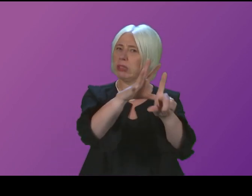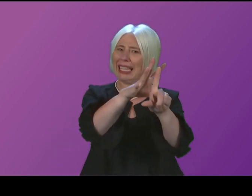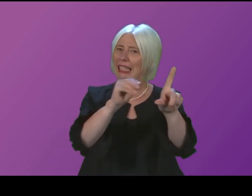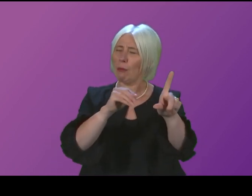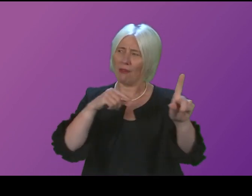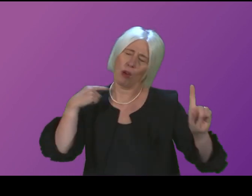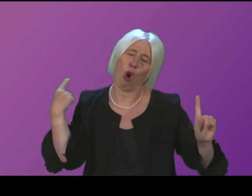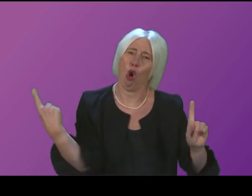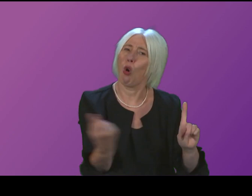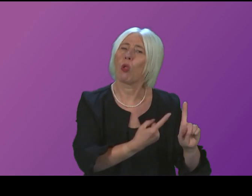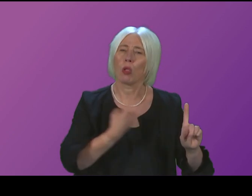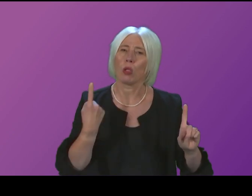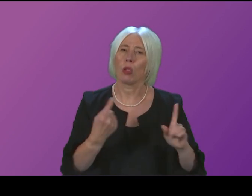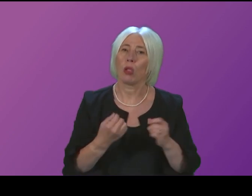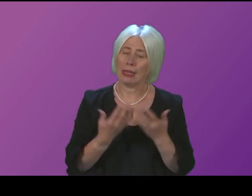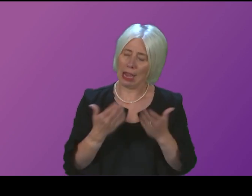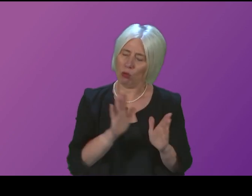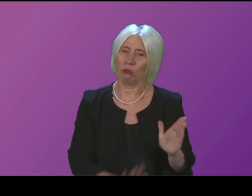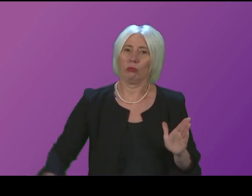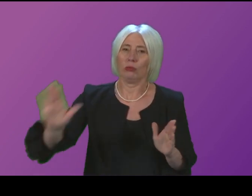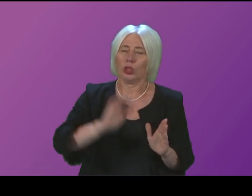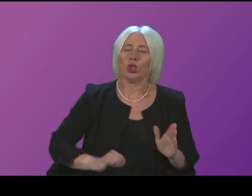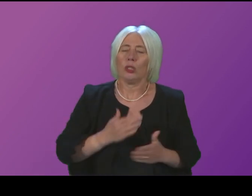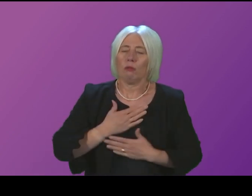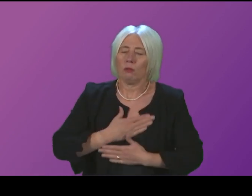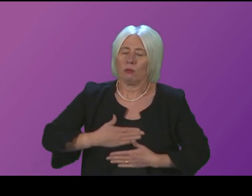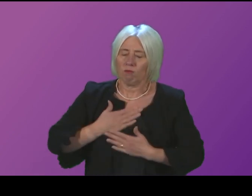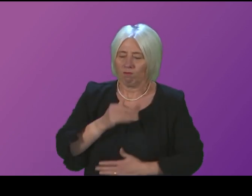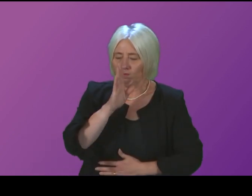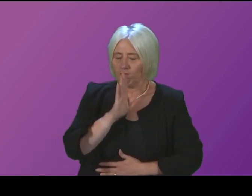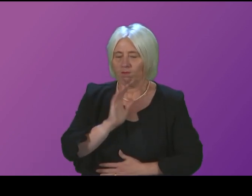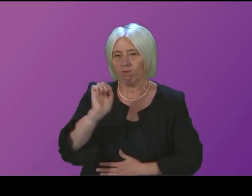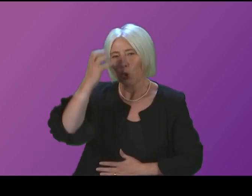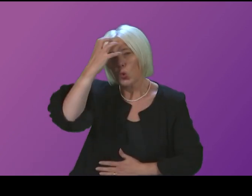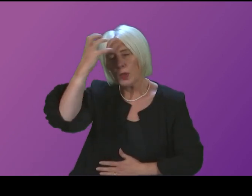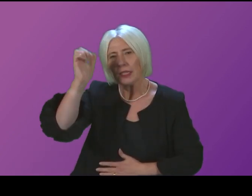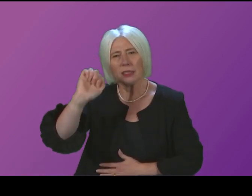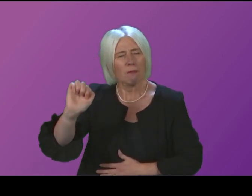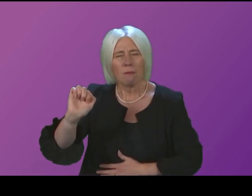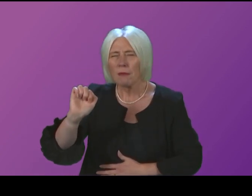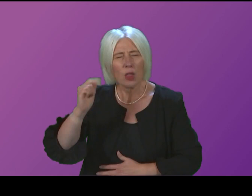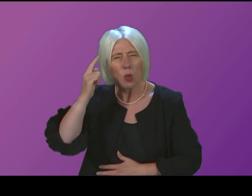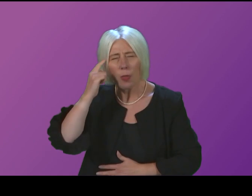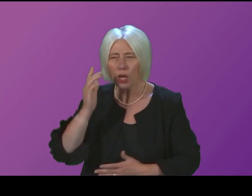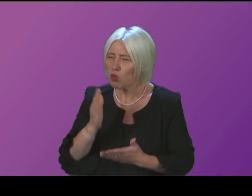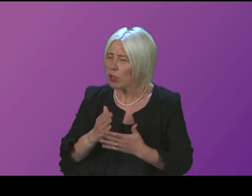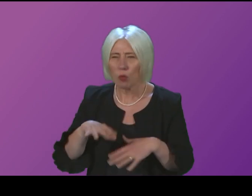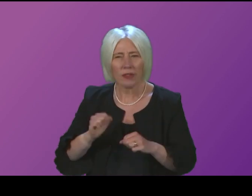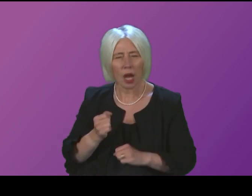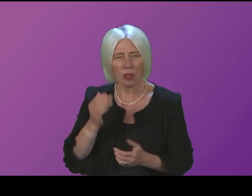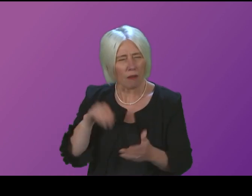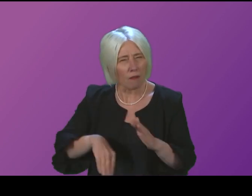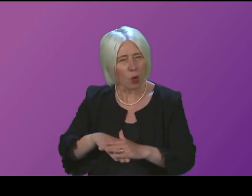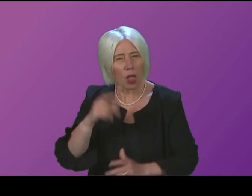of us. Our nation is in mourning today for a queen whose loss we have not yet begun to come to terms